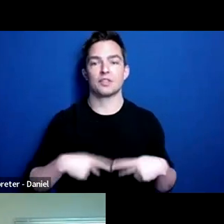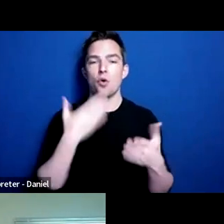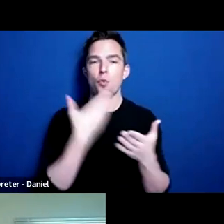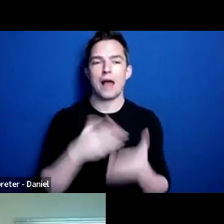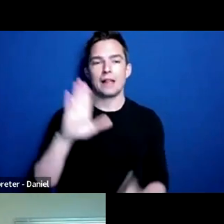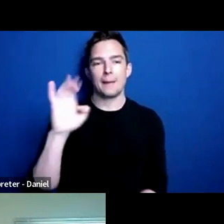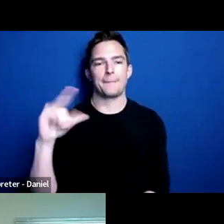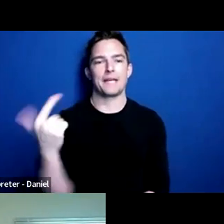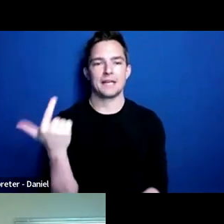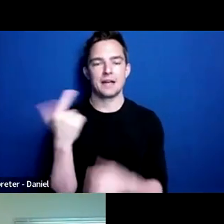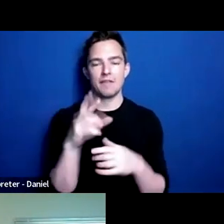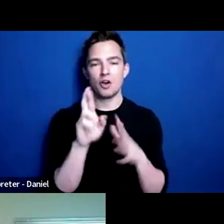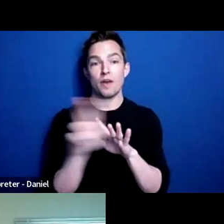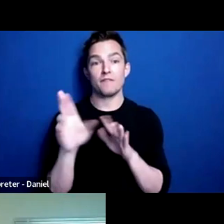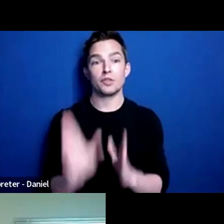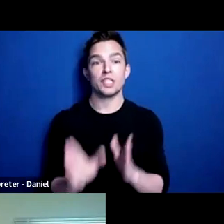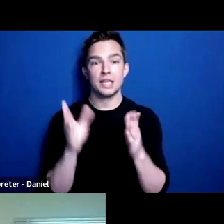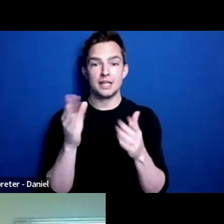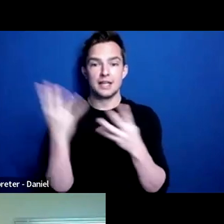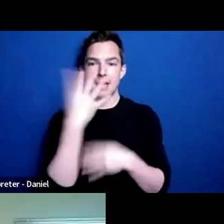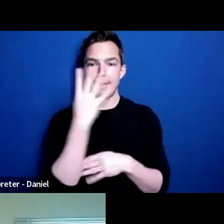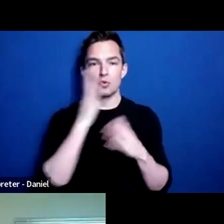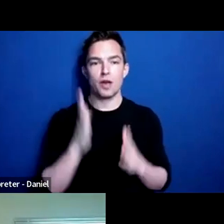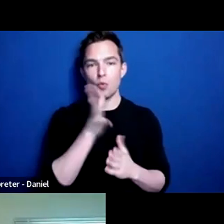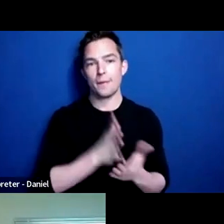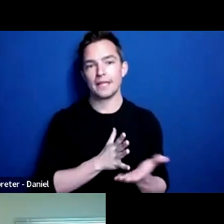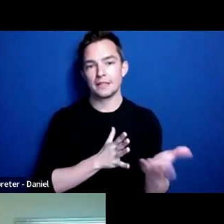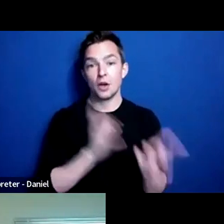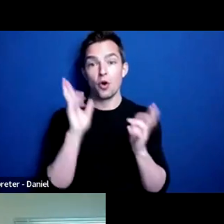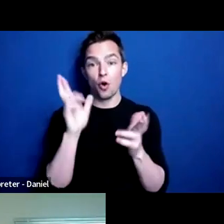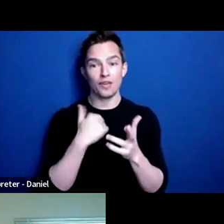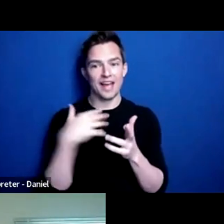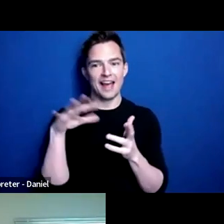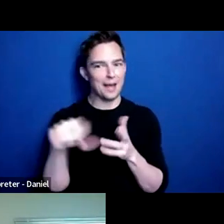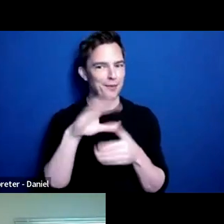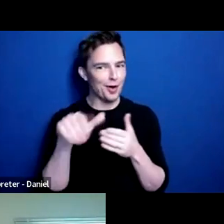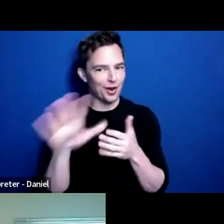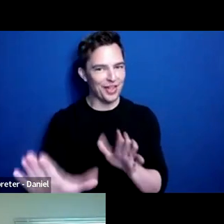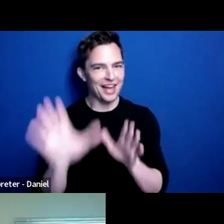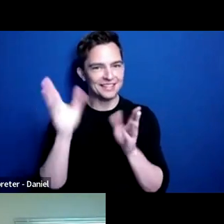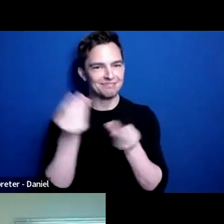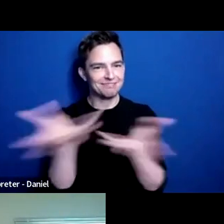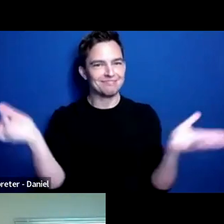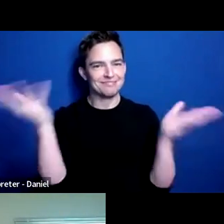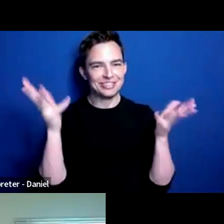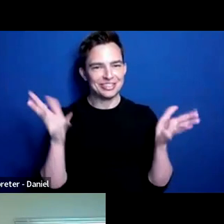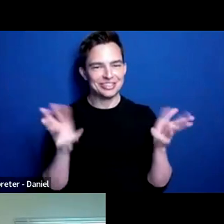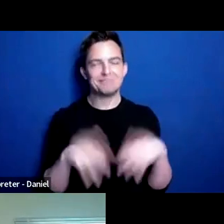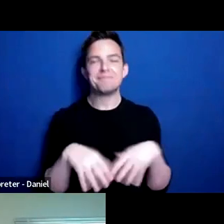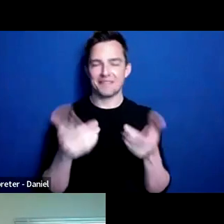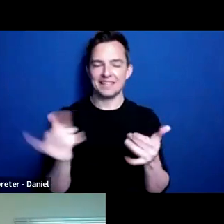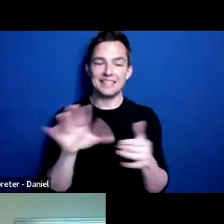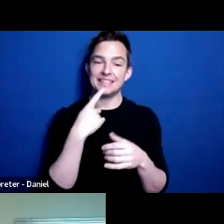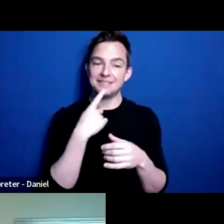well-being of refugee immigrant women. So hopefully I got all of that, all of that out. And as I said, as